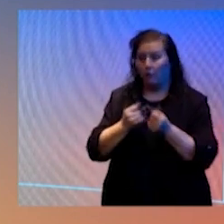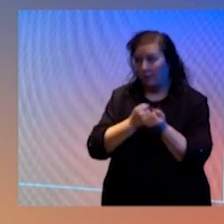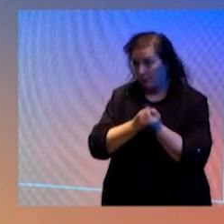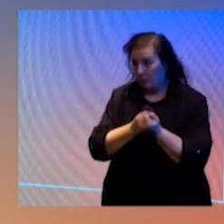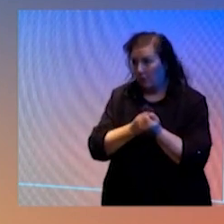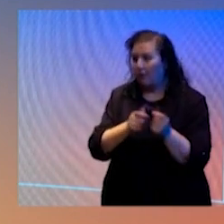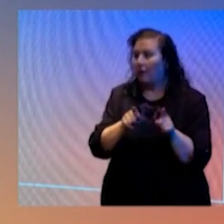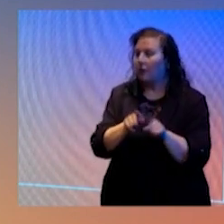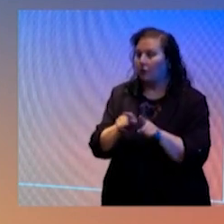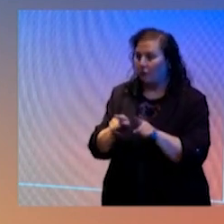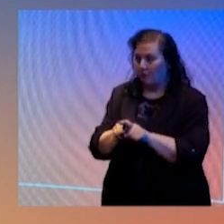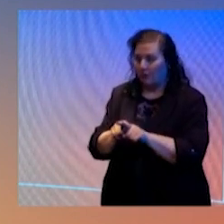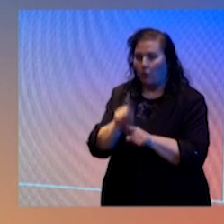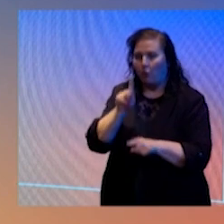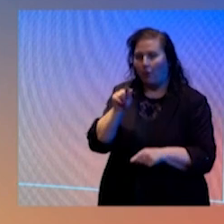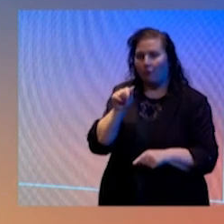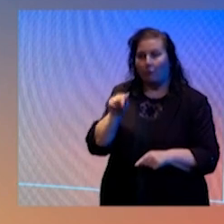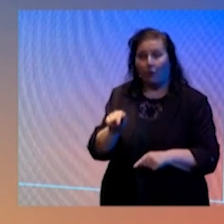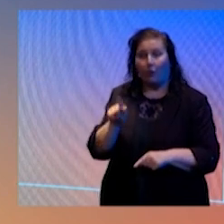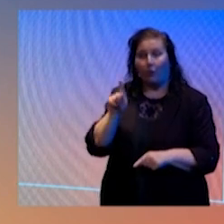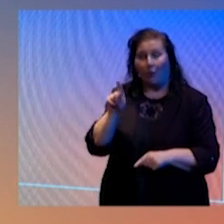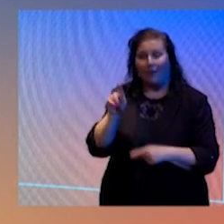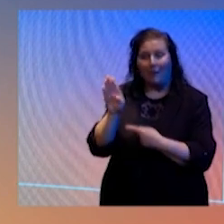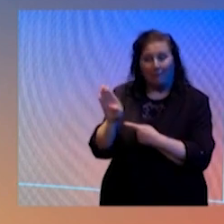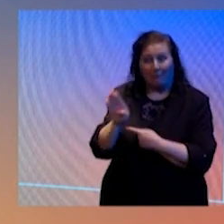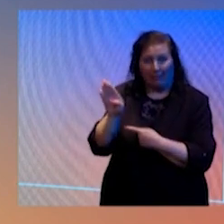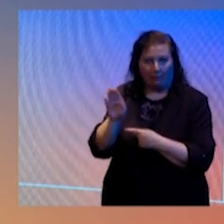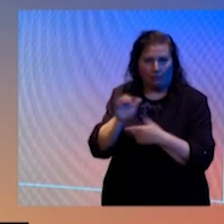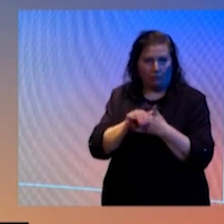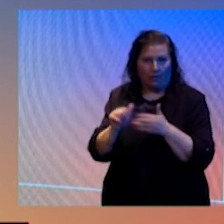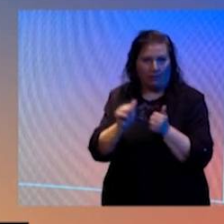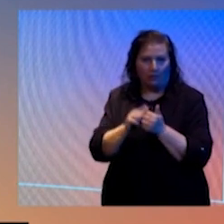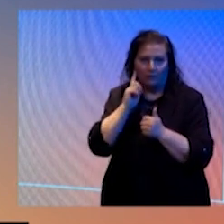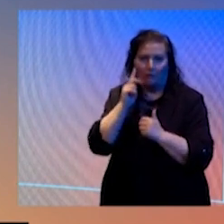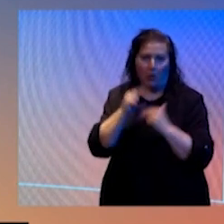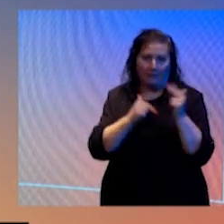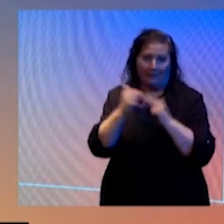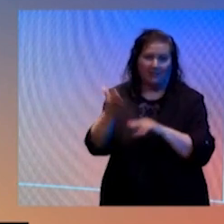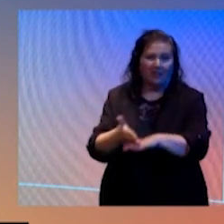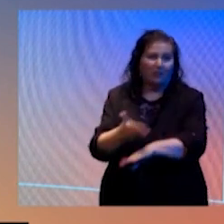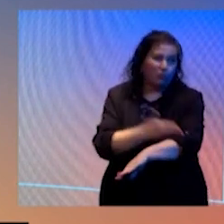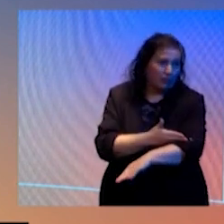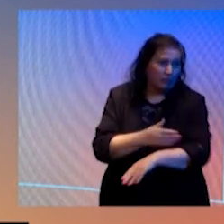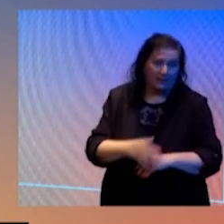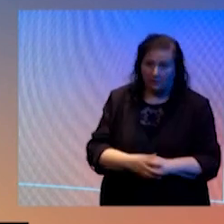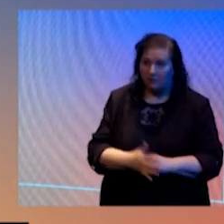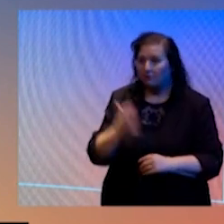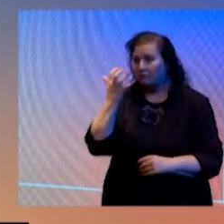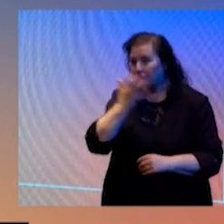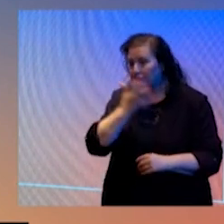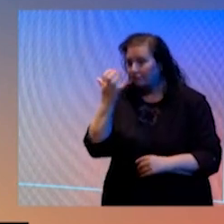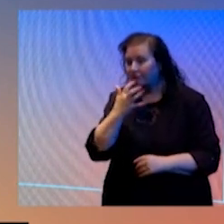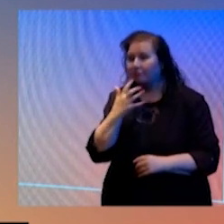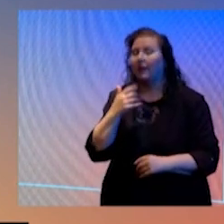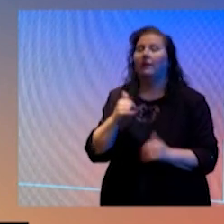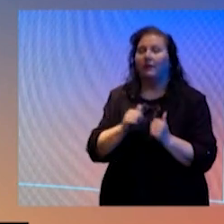as $1.1 billion for capital projects. That means you can make the investments you need to